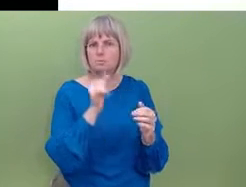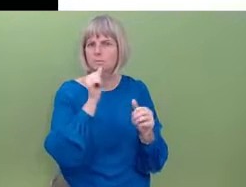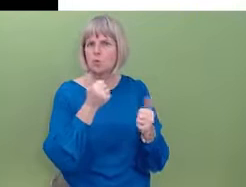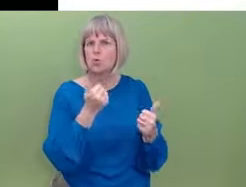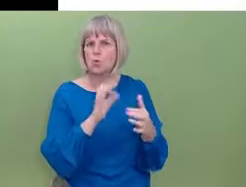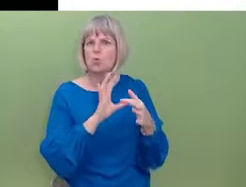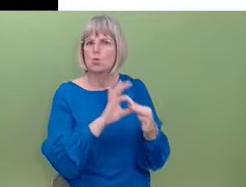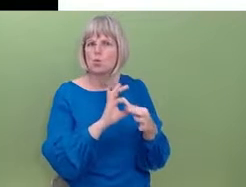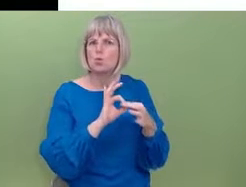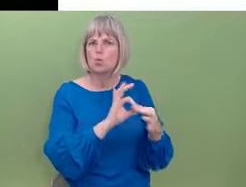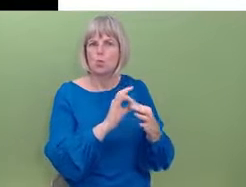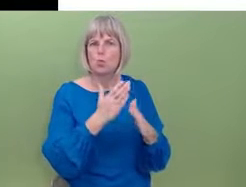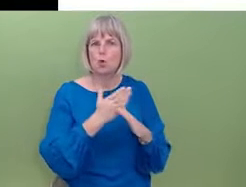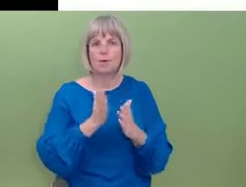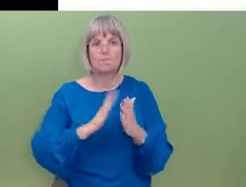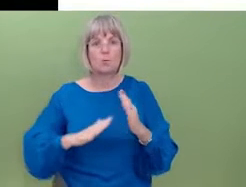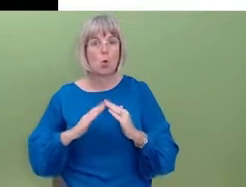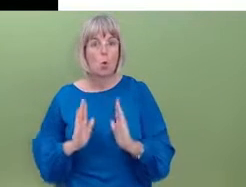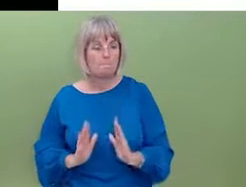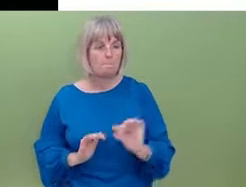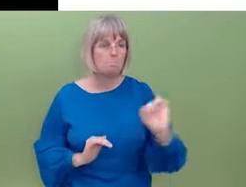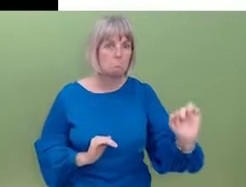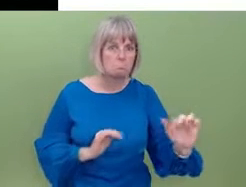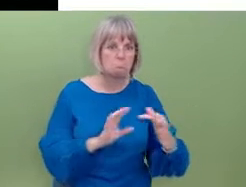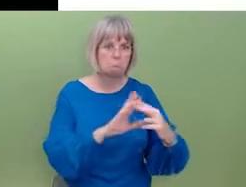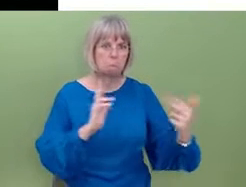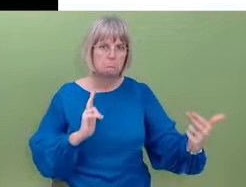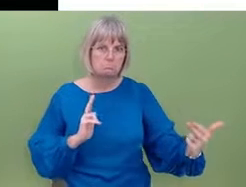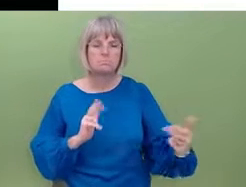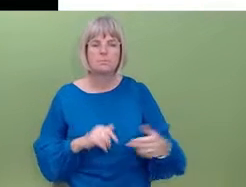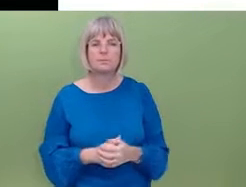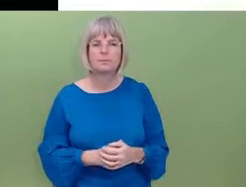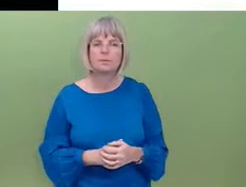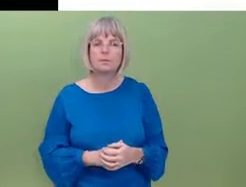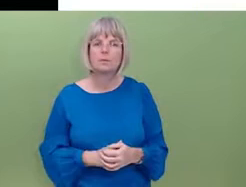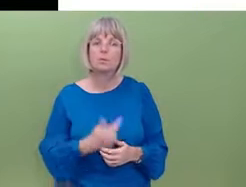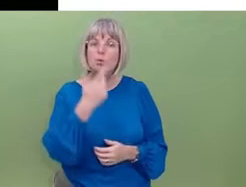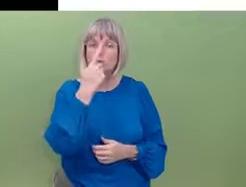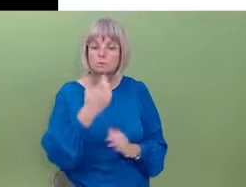these difficulties is by holding a getting to know you session. So